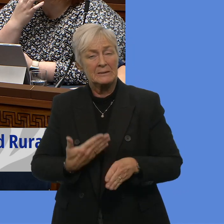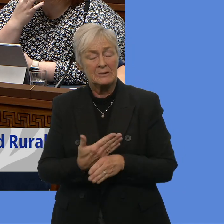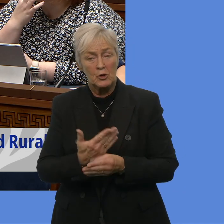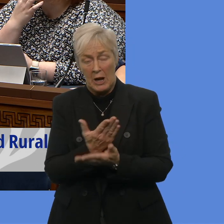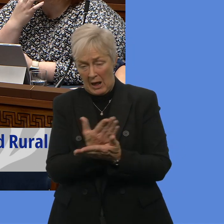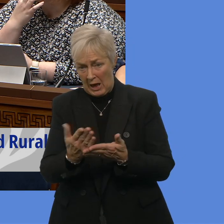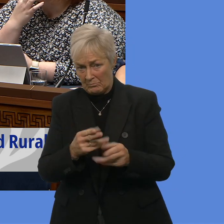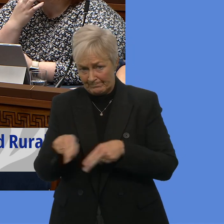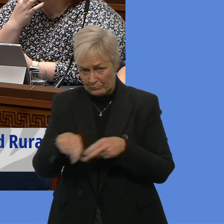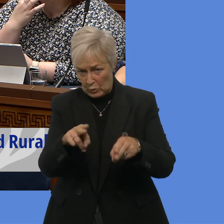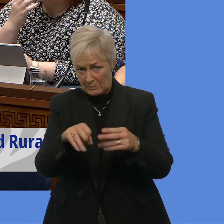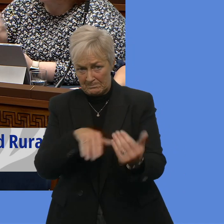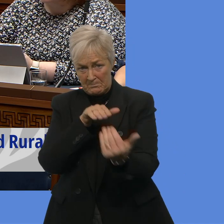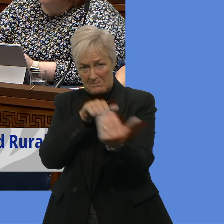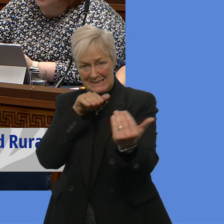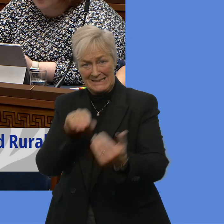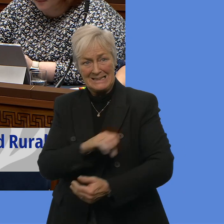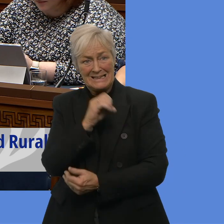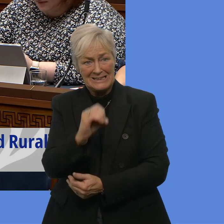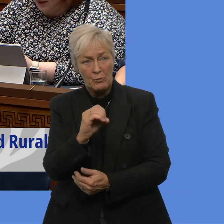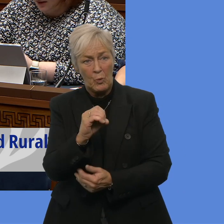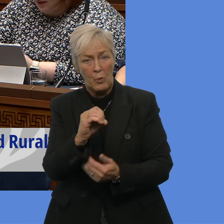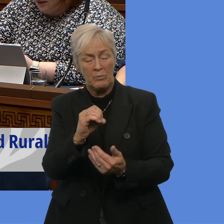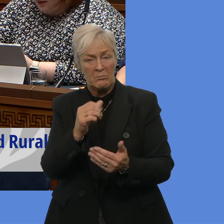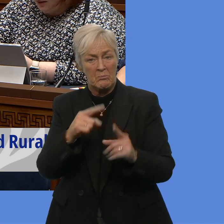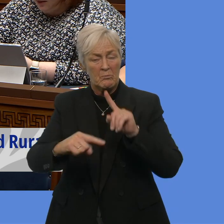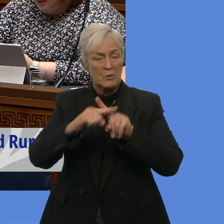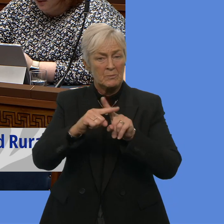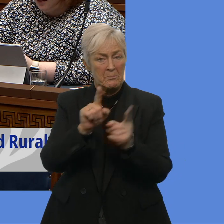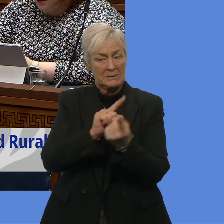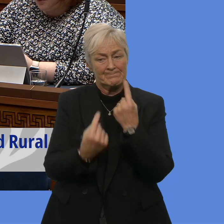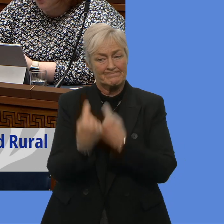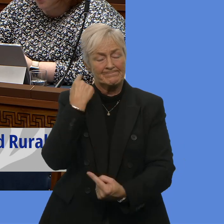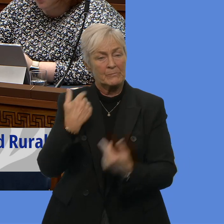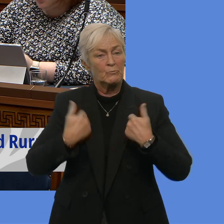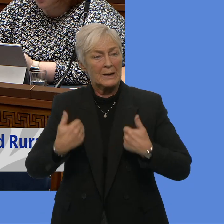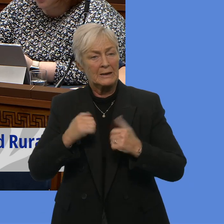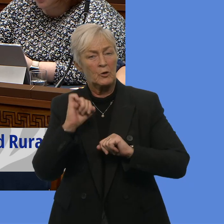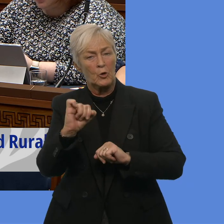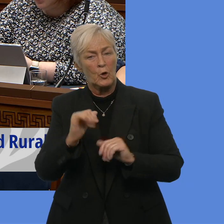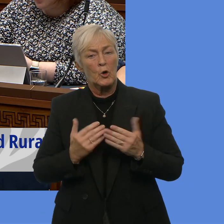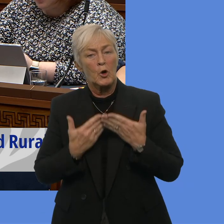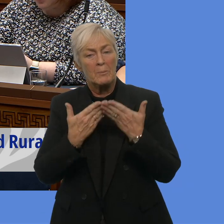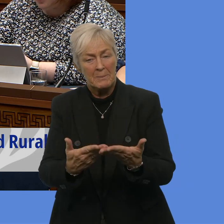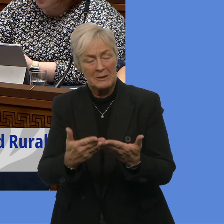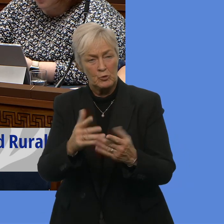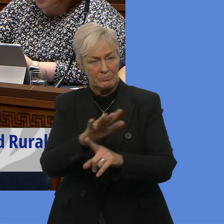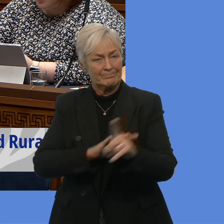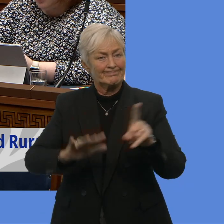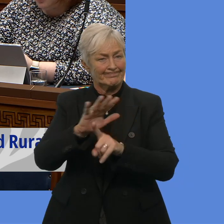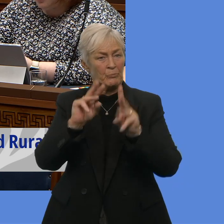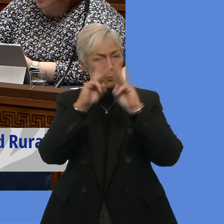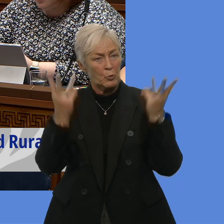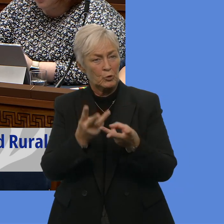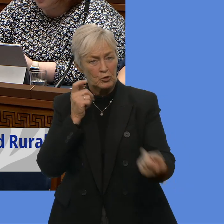road to net zero. Had a very positive meeting with Belfast Harbour on Friday, and their commitments to tackling climate change and investment in